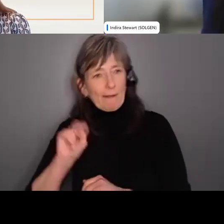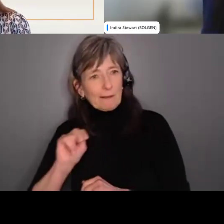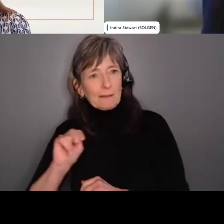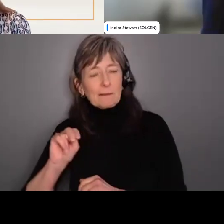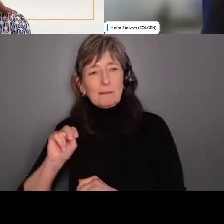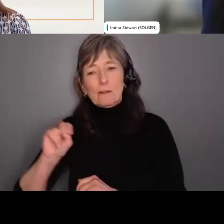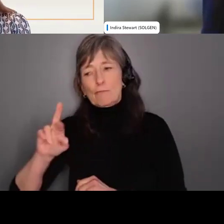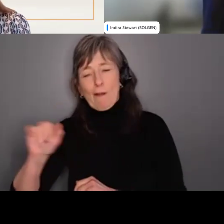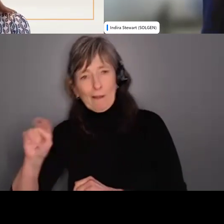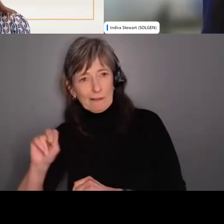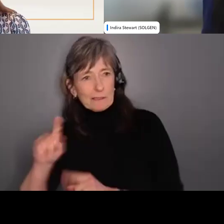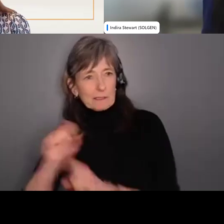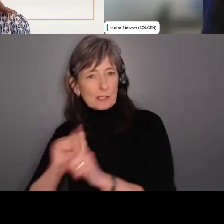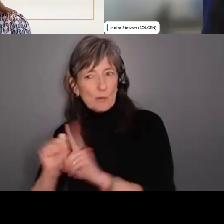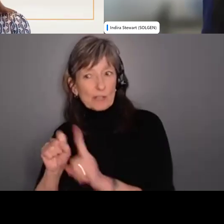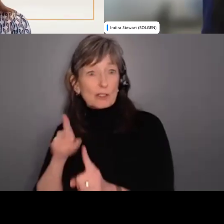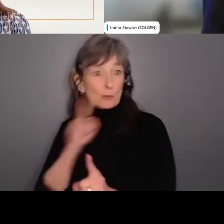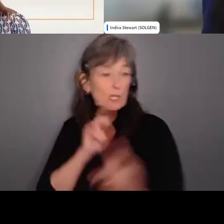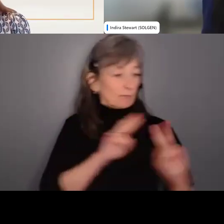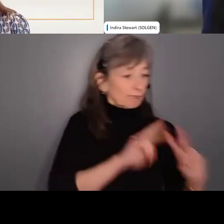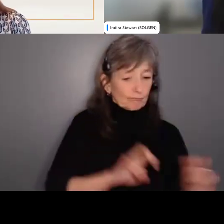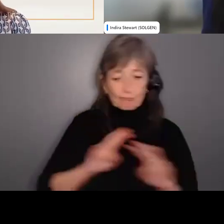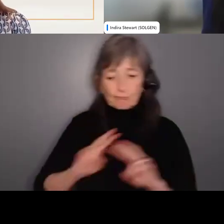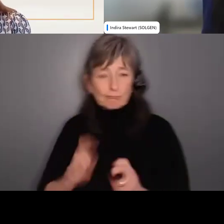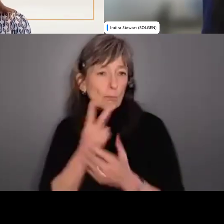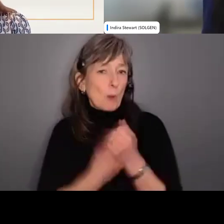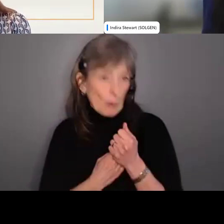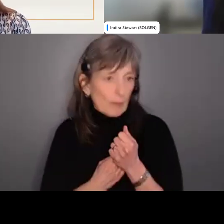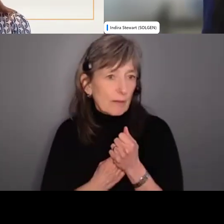risk factors for both individuals involved.